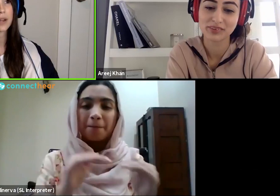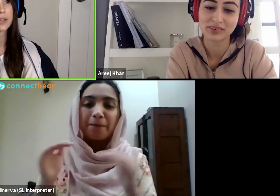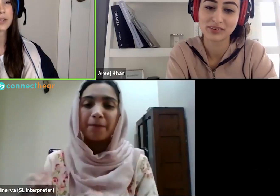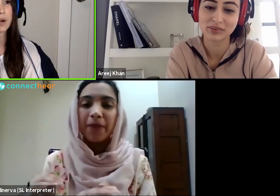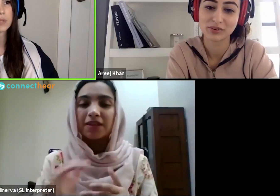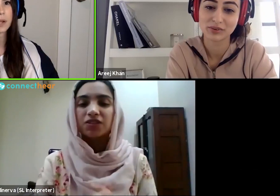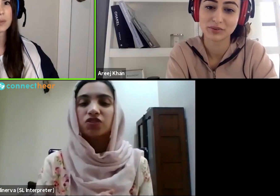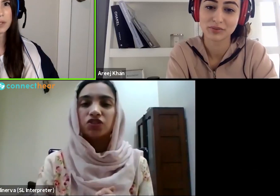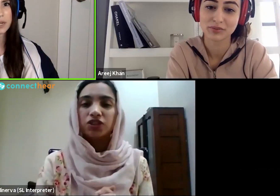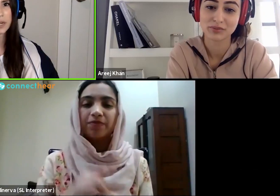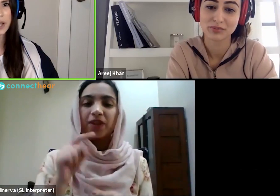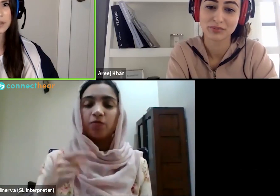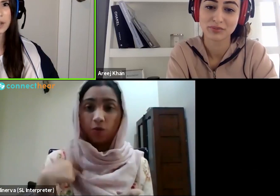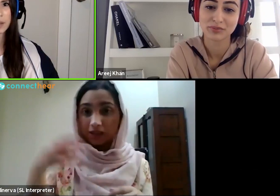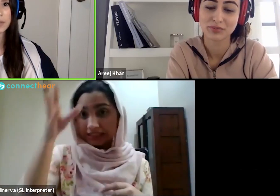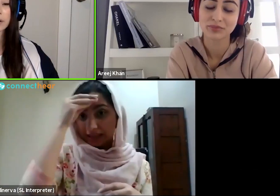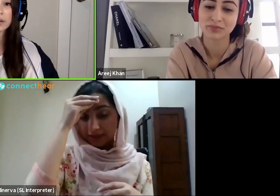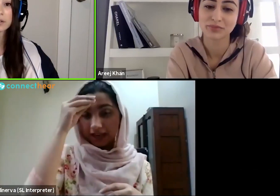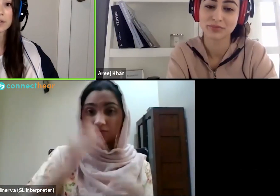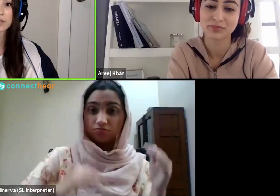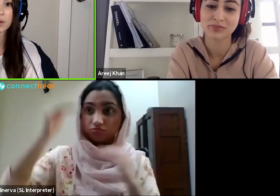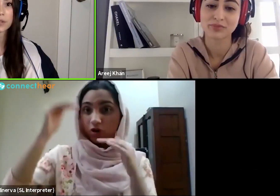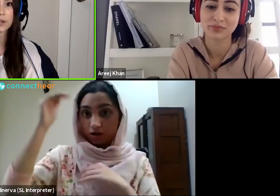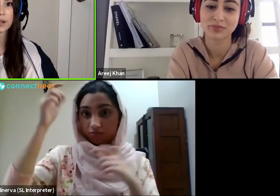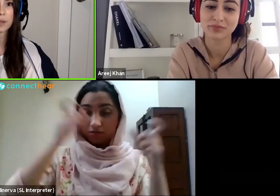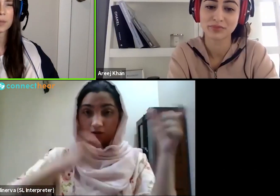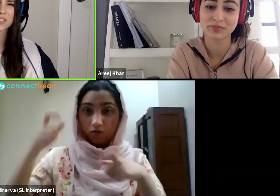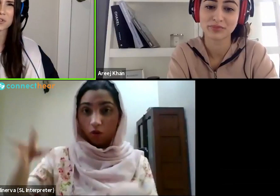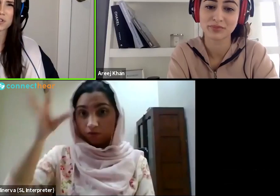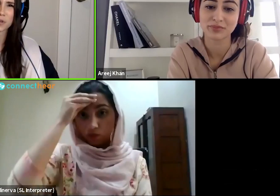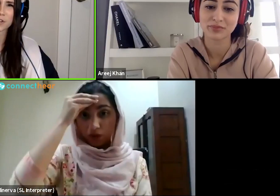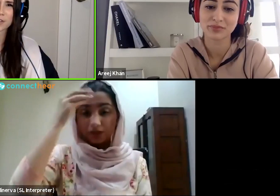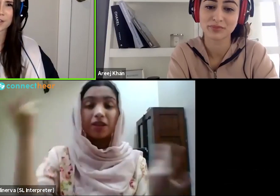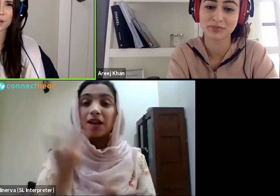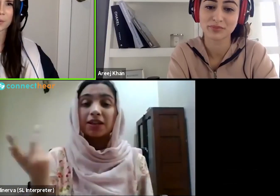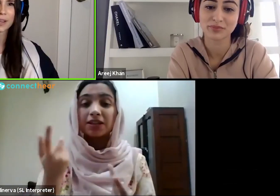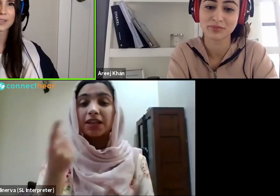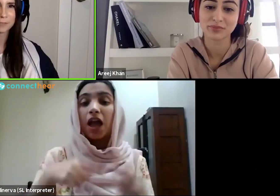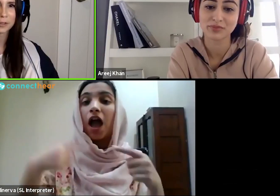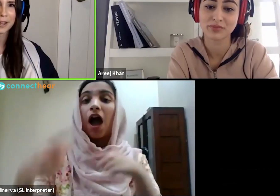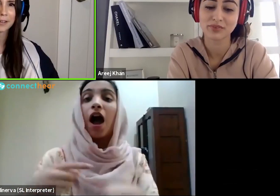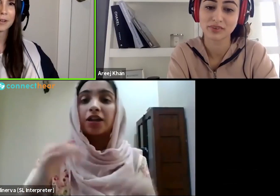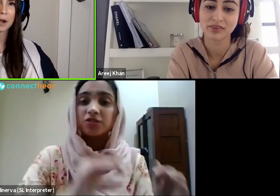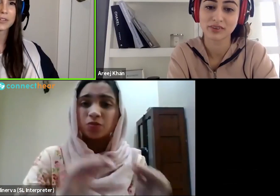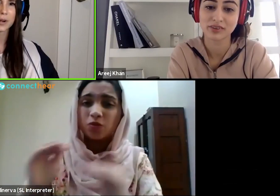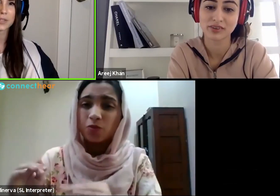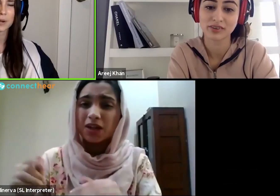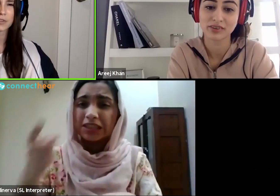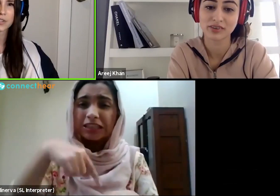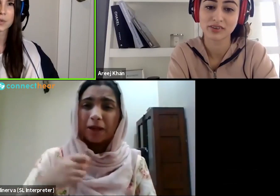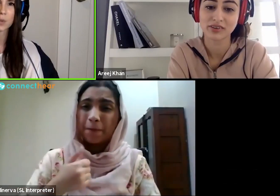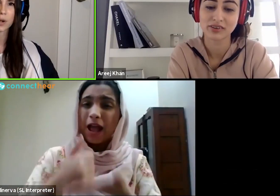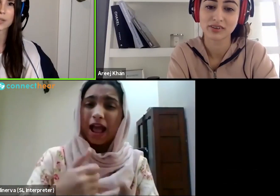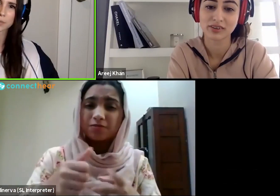where I think it's our responsibility as younger deaf adults and most of the new generation of deaf in a way, because I feel like all of us across the